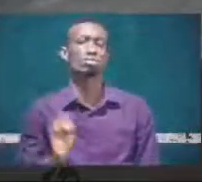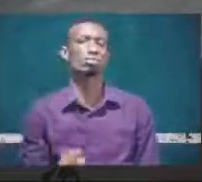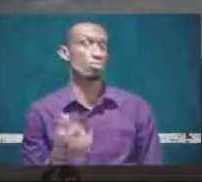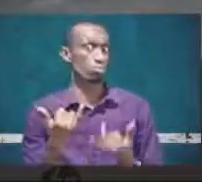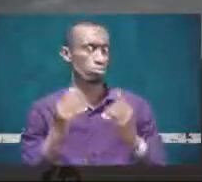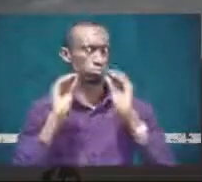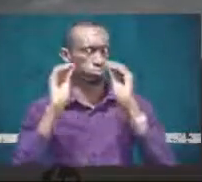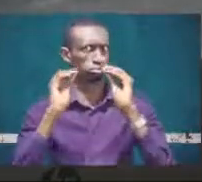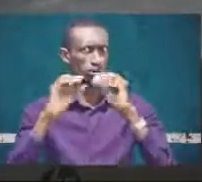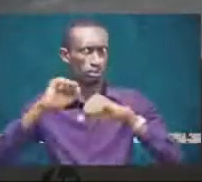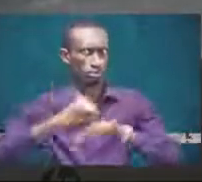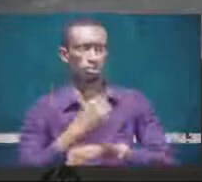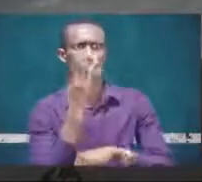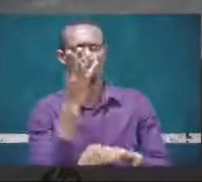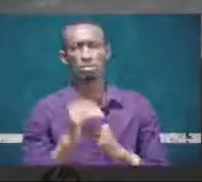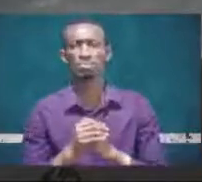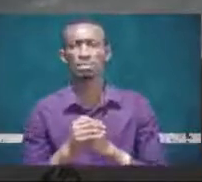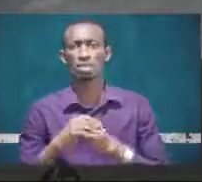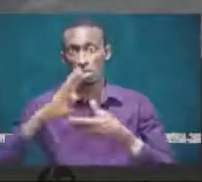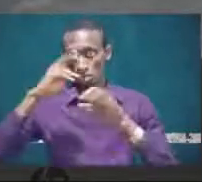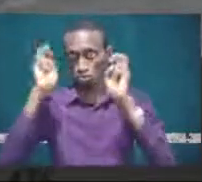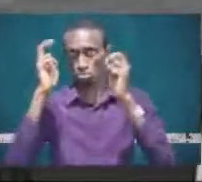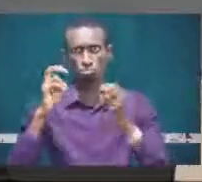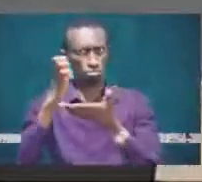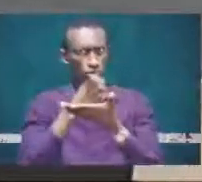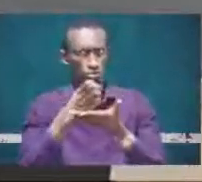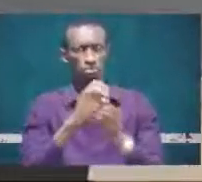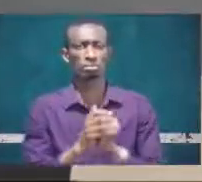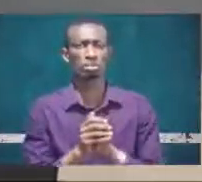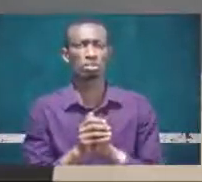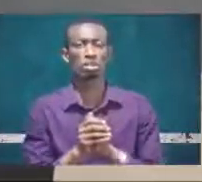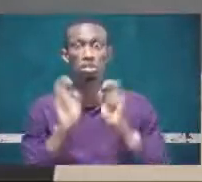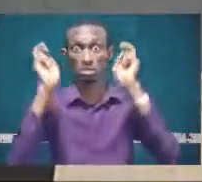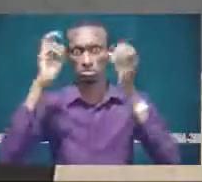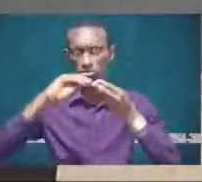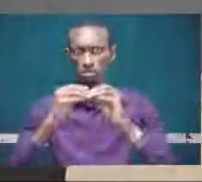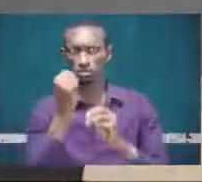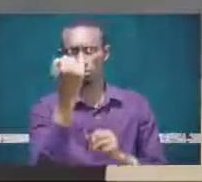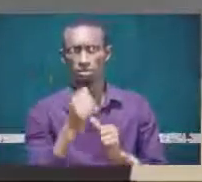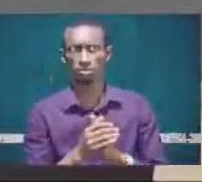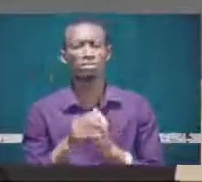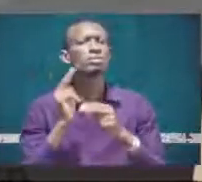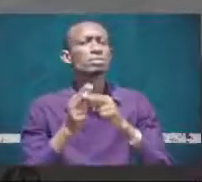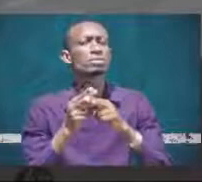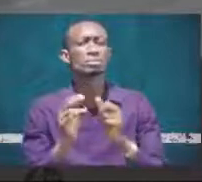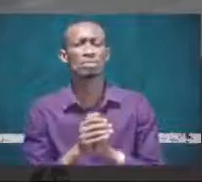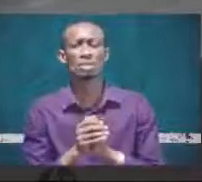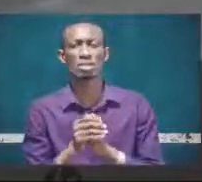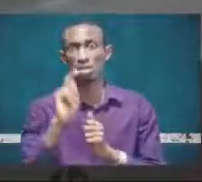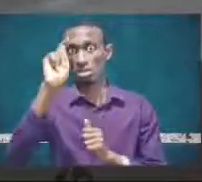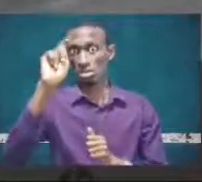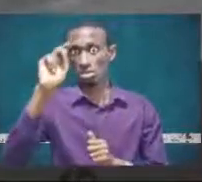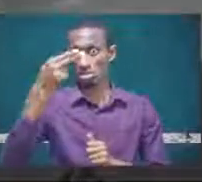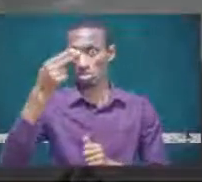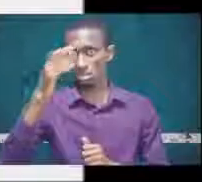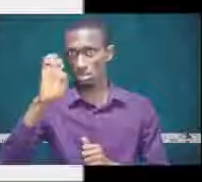Economics class. We are still on our Unit 5, which is the theory of demand. And our today's